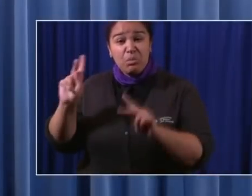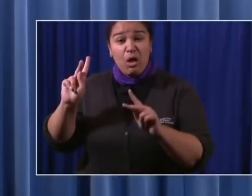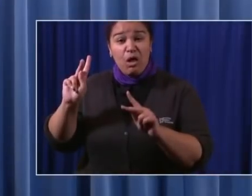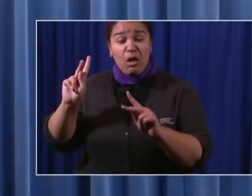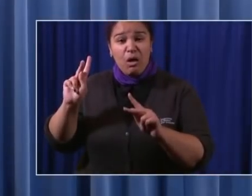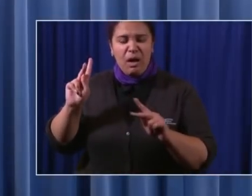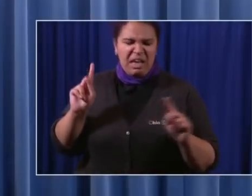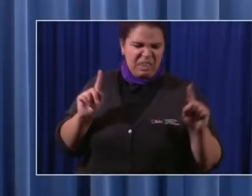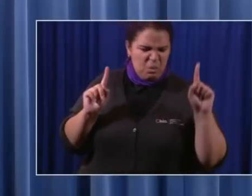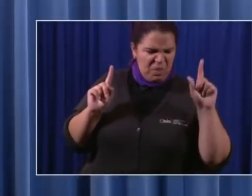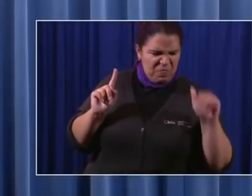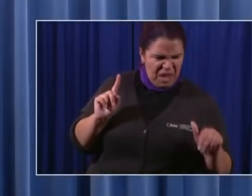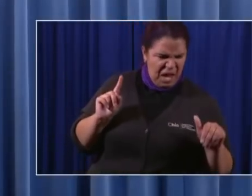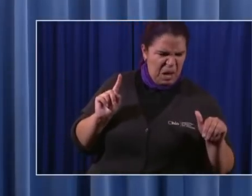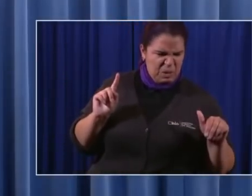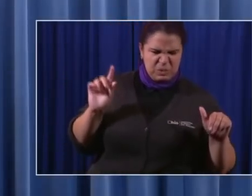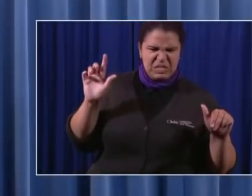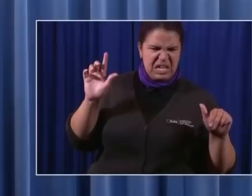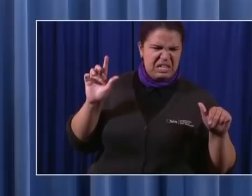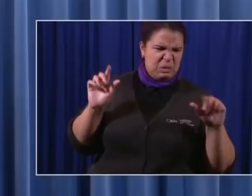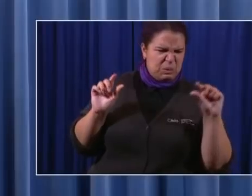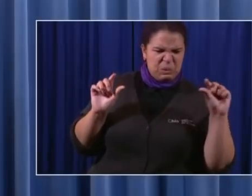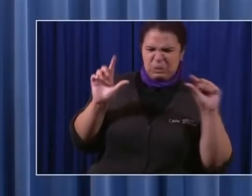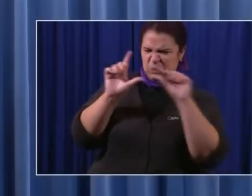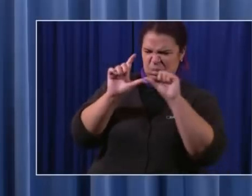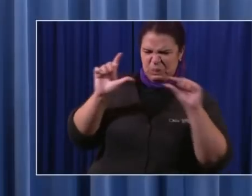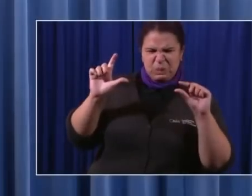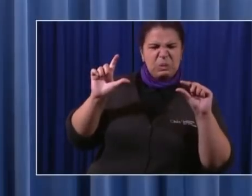Can you explain why that is such a concern?